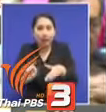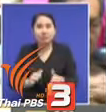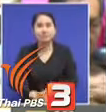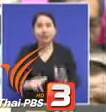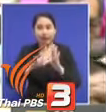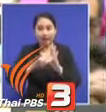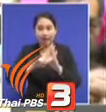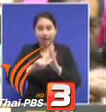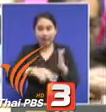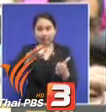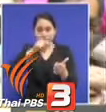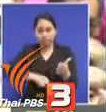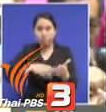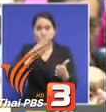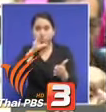this is a temporary